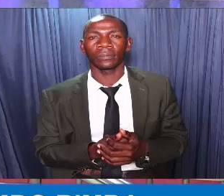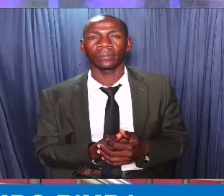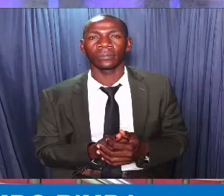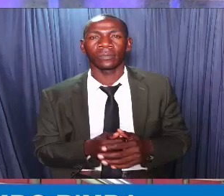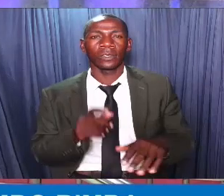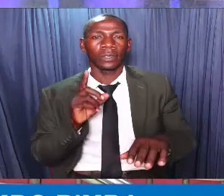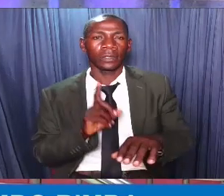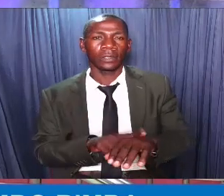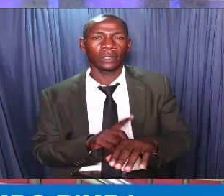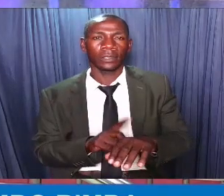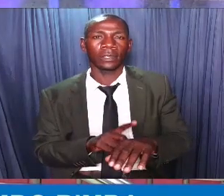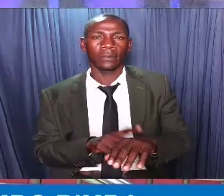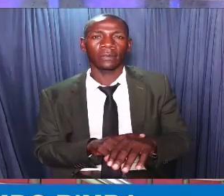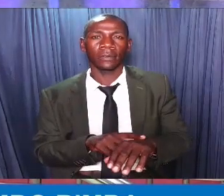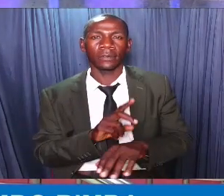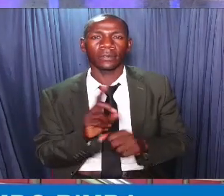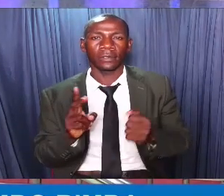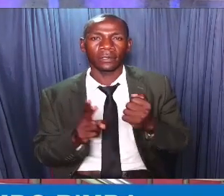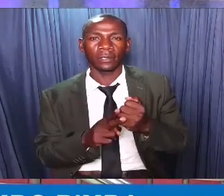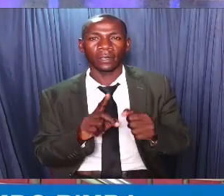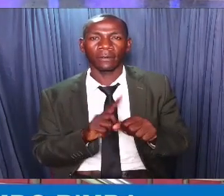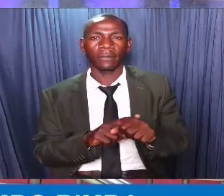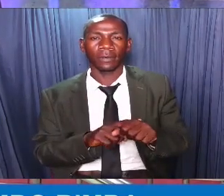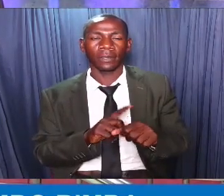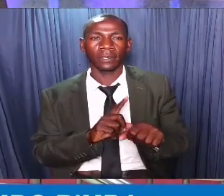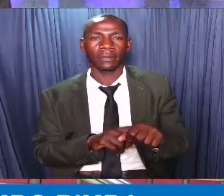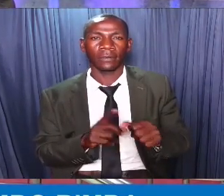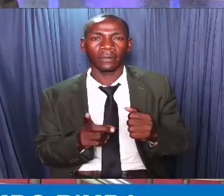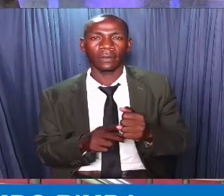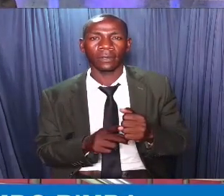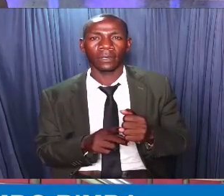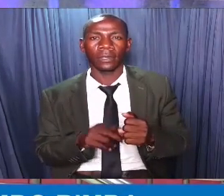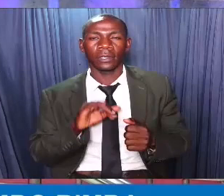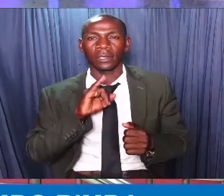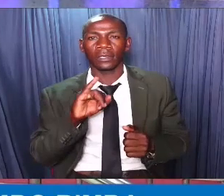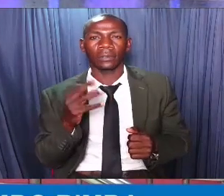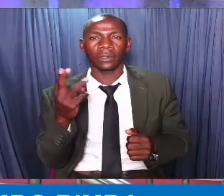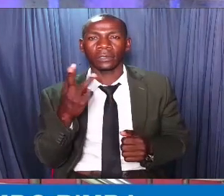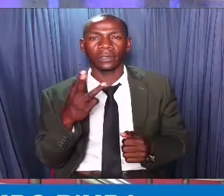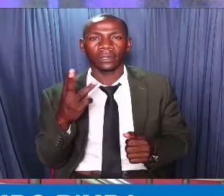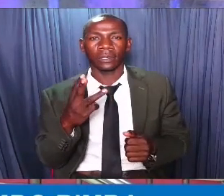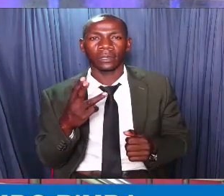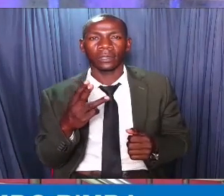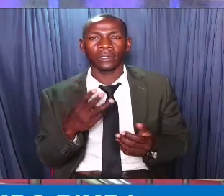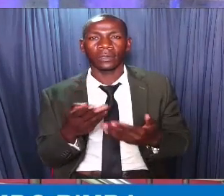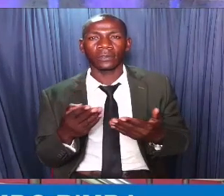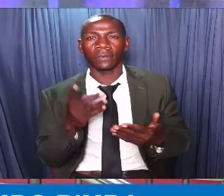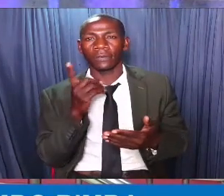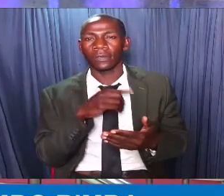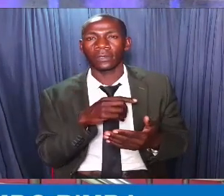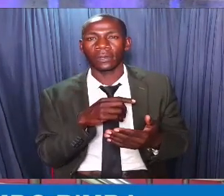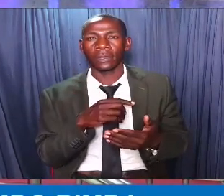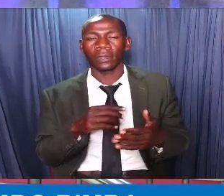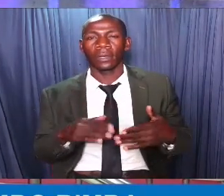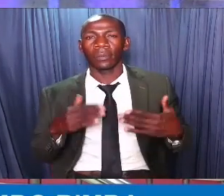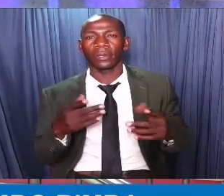Saa moja bado dakika tano. 5 minutes to seven. Na ni Jumatano. And it's a Wednesday. Ibada karibu kuisha. The service is almost